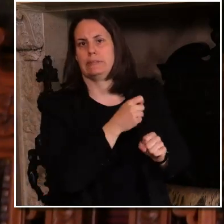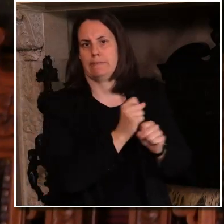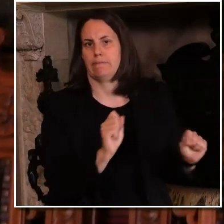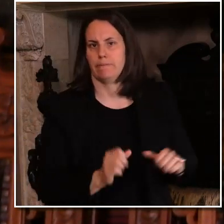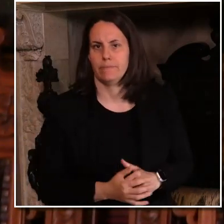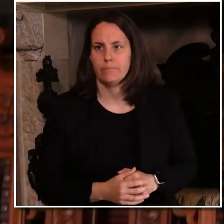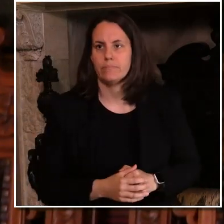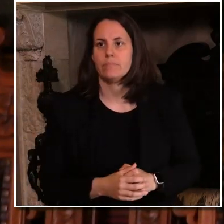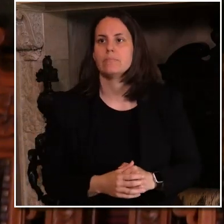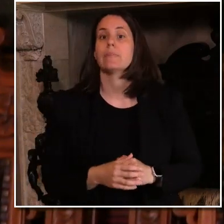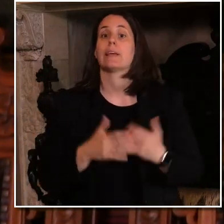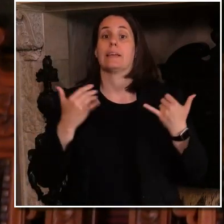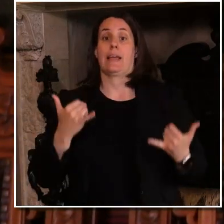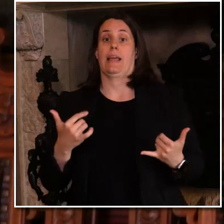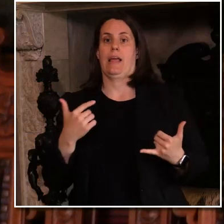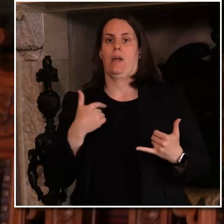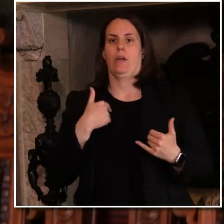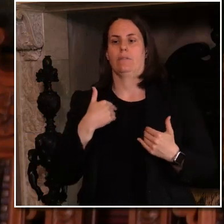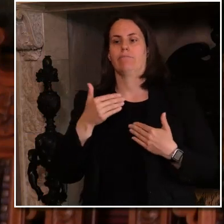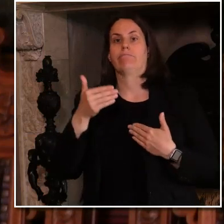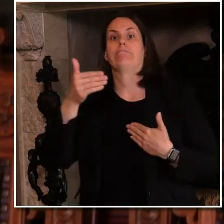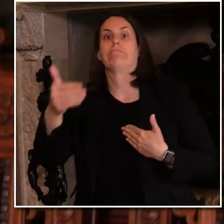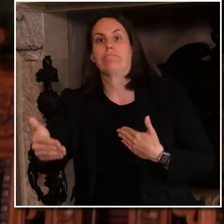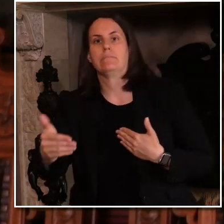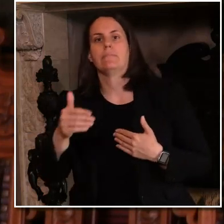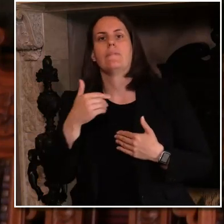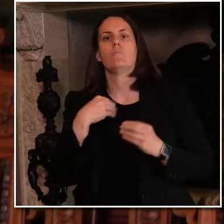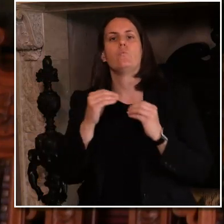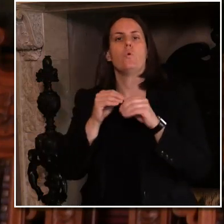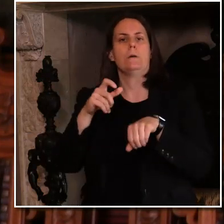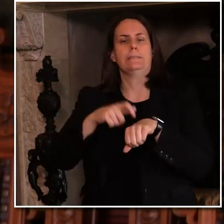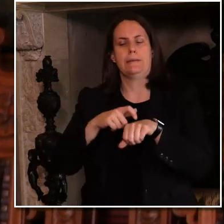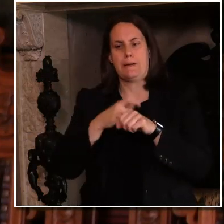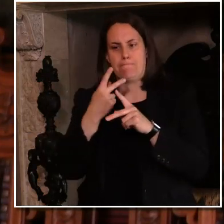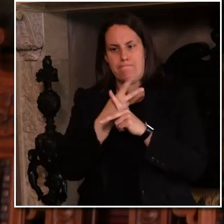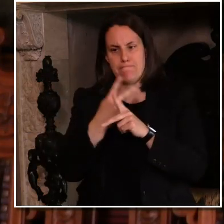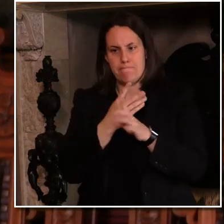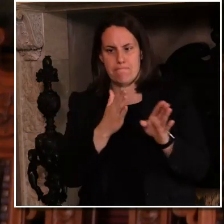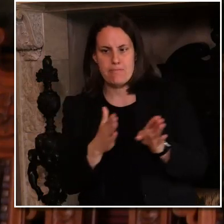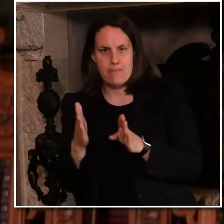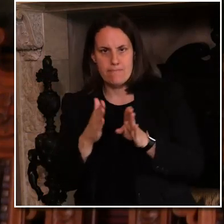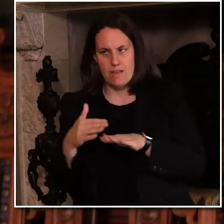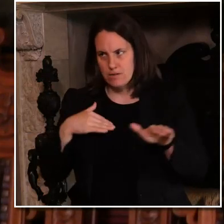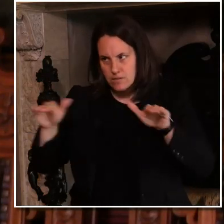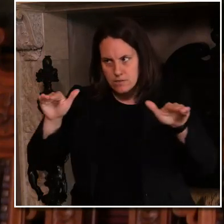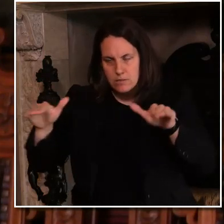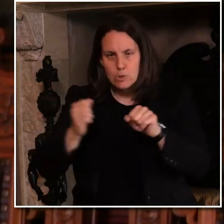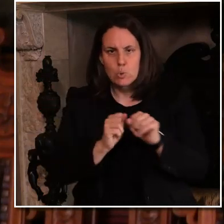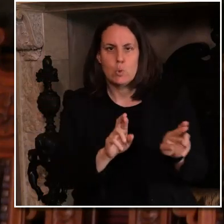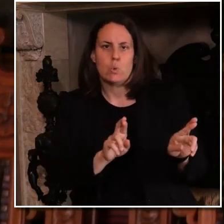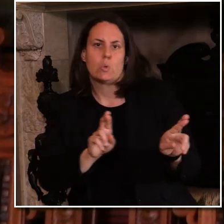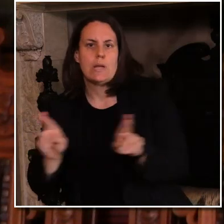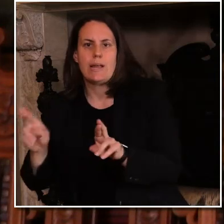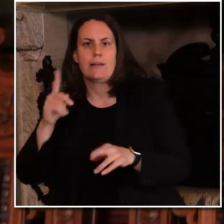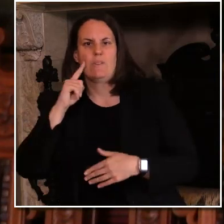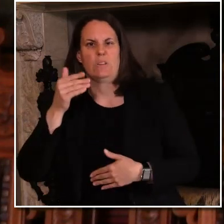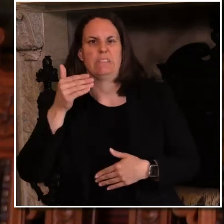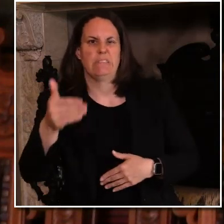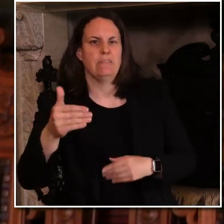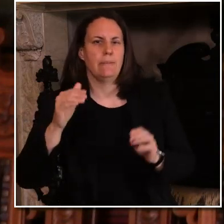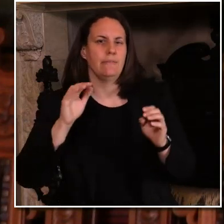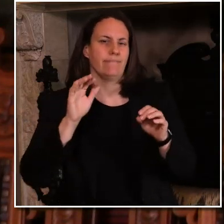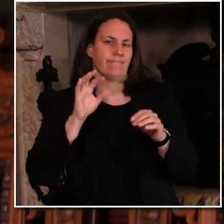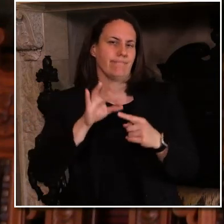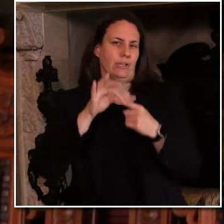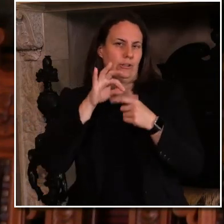as the governor indicated, being in close contact with them. And then also, again, as we said with the spring election, and it's very